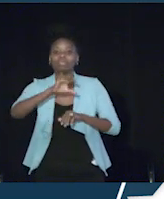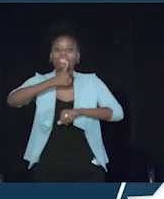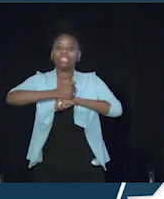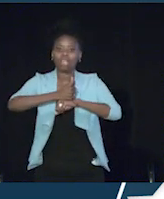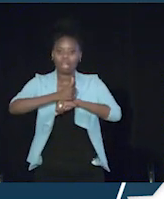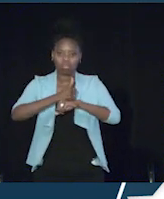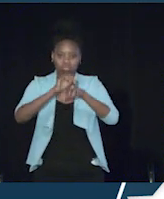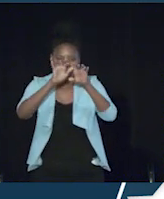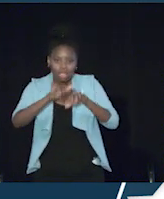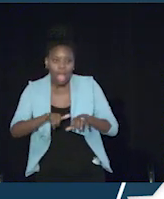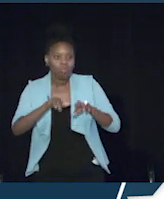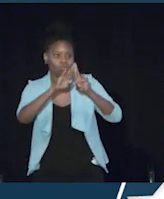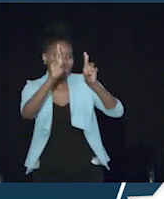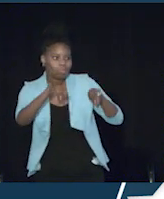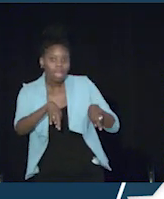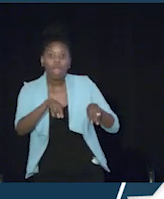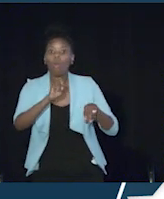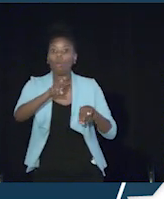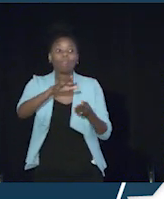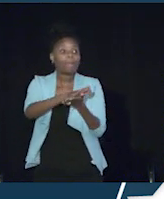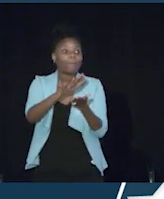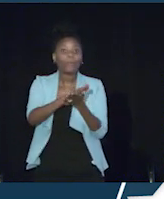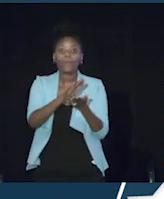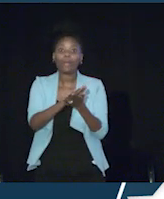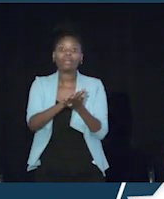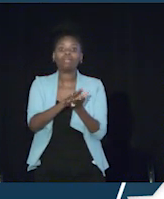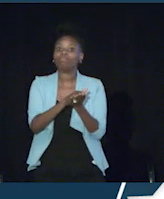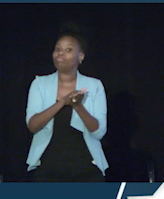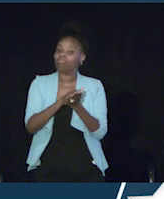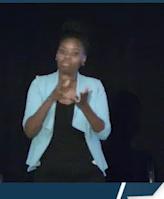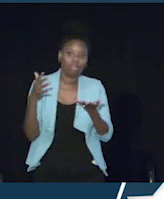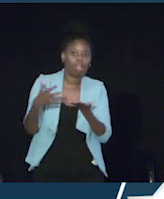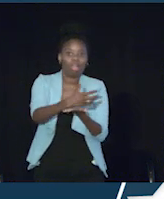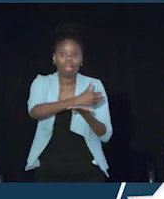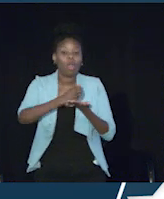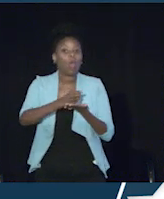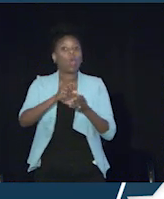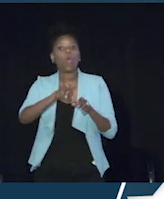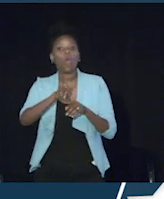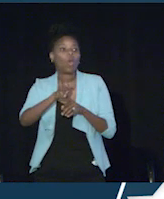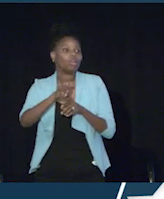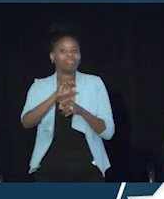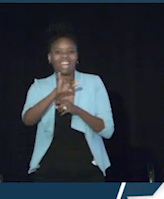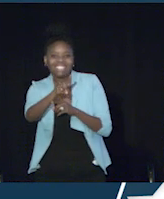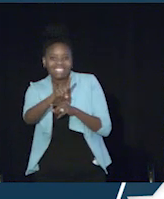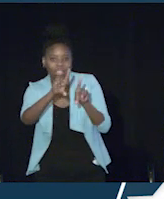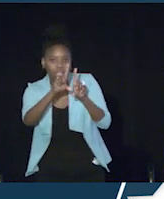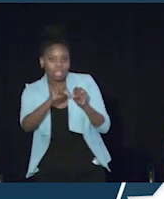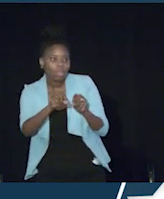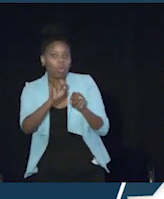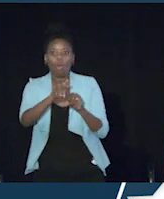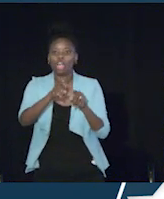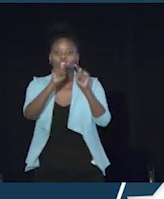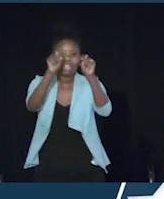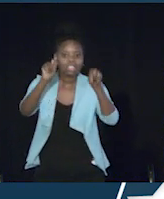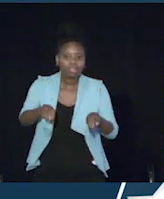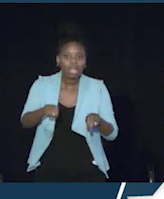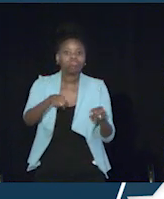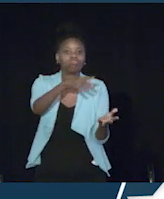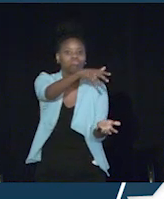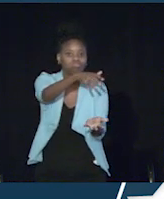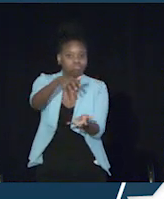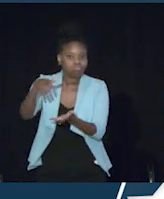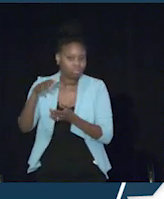to gather documentation you might need for employment, IDs, transcripts, things of that nature. And